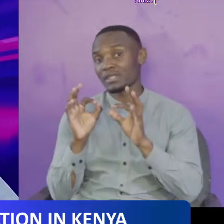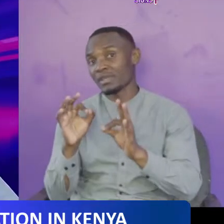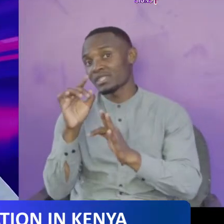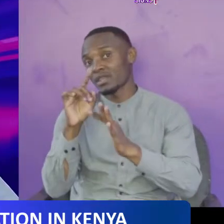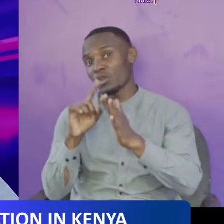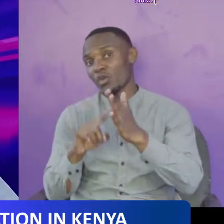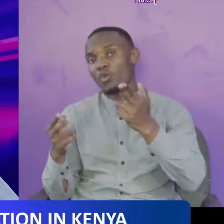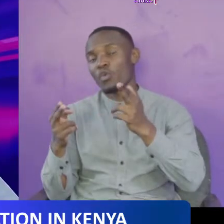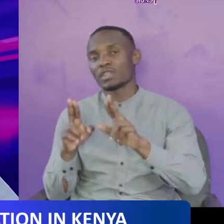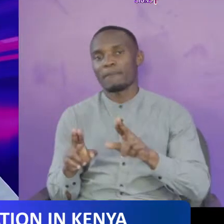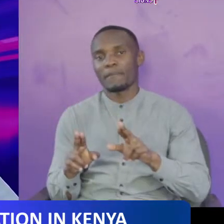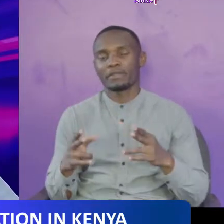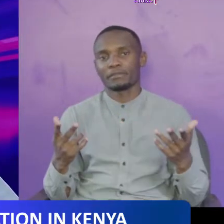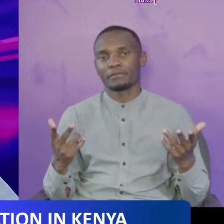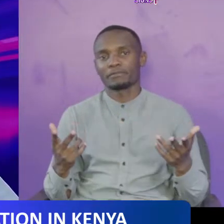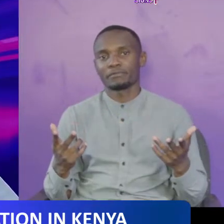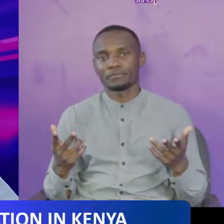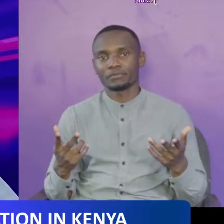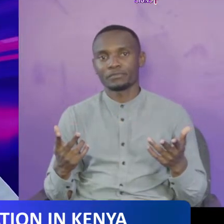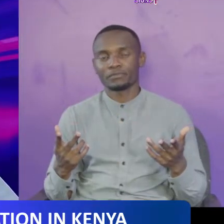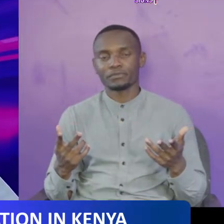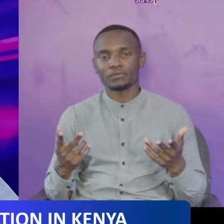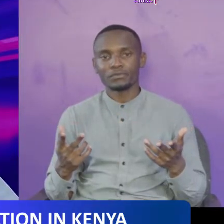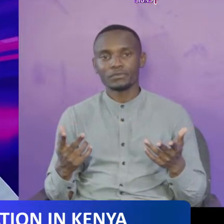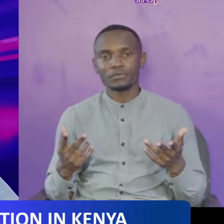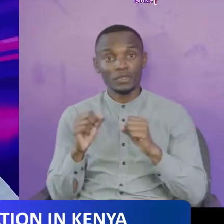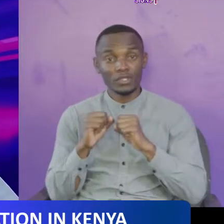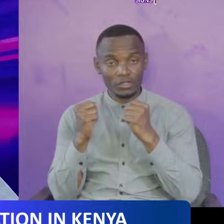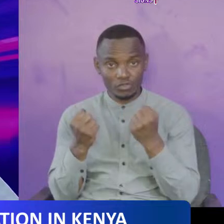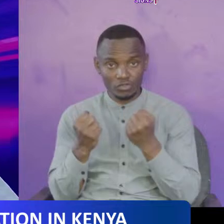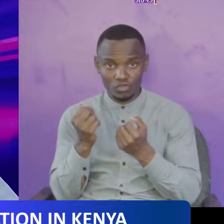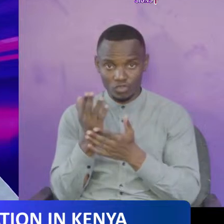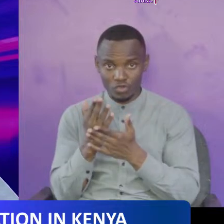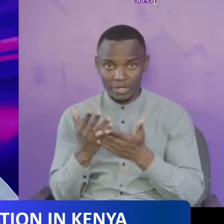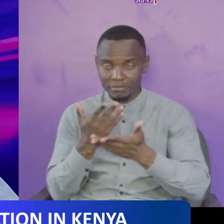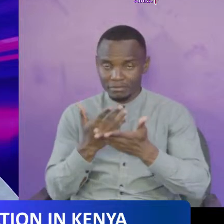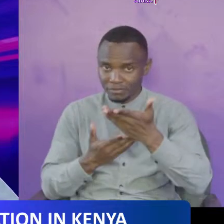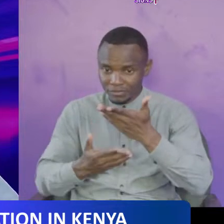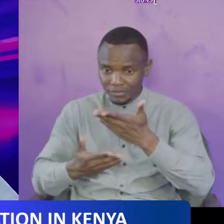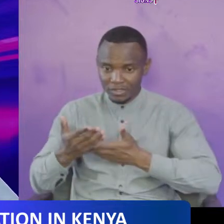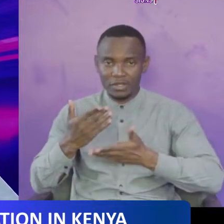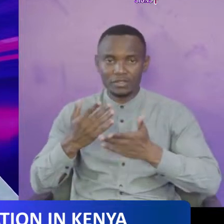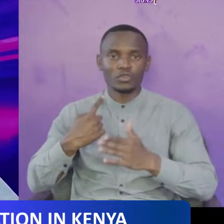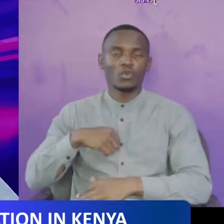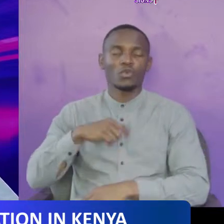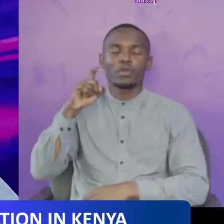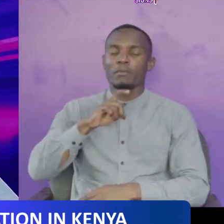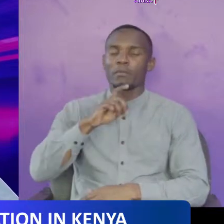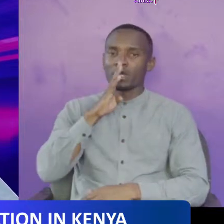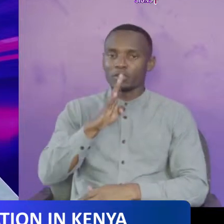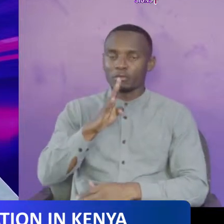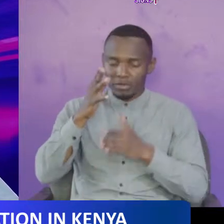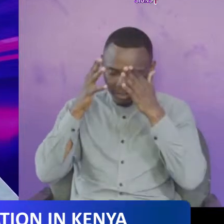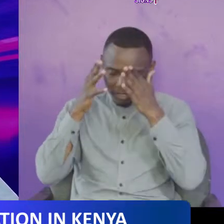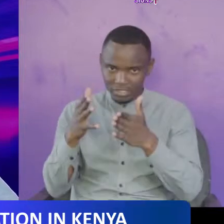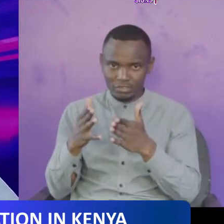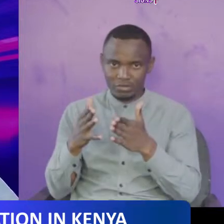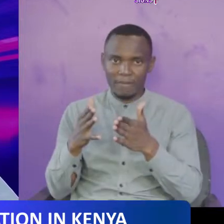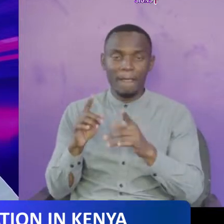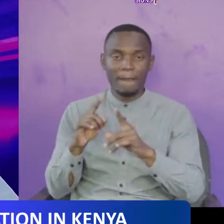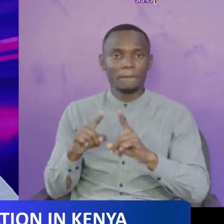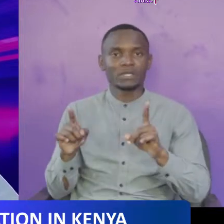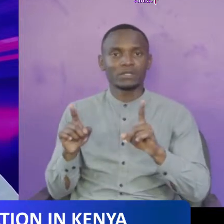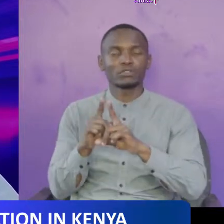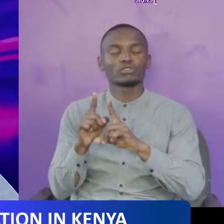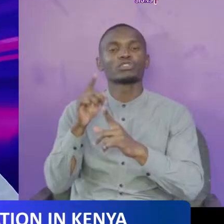happened? This social part, this interaction. Yeah. We must be intentional, like you're saying, but it's